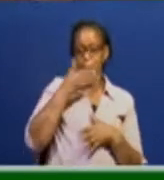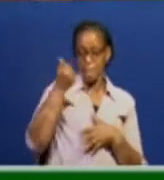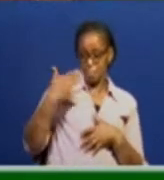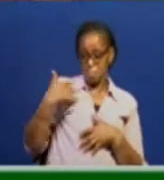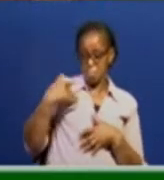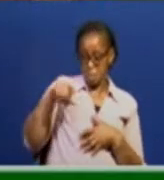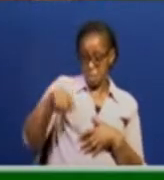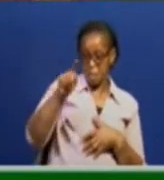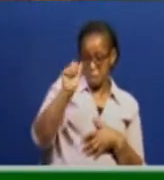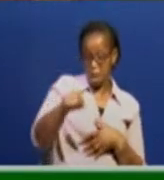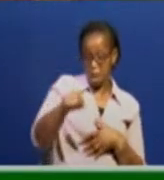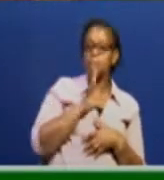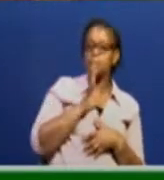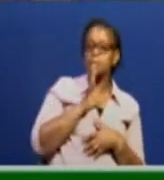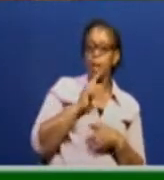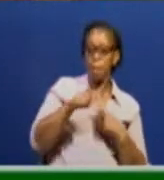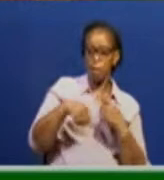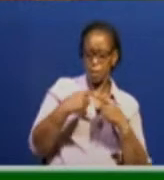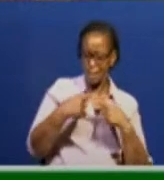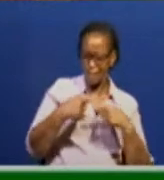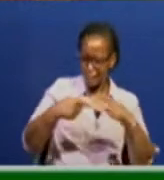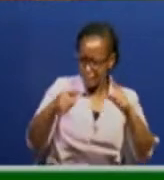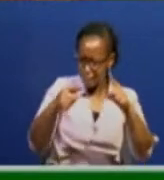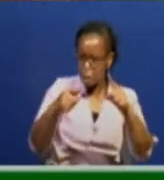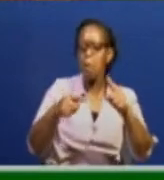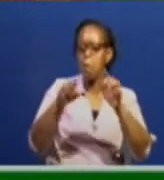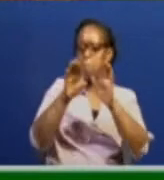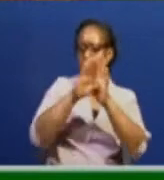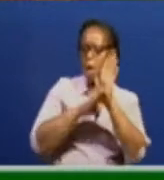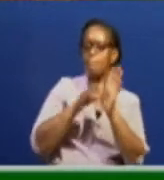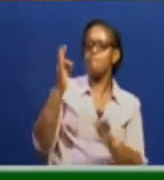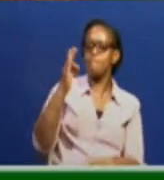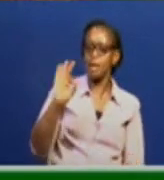about the success of the fertilizer program.